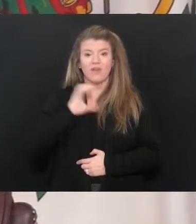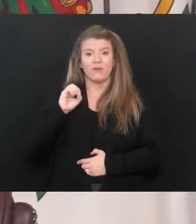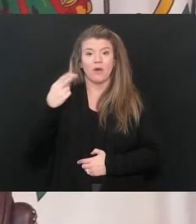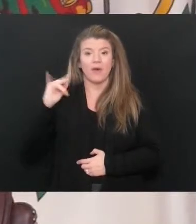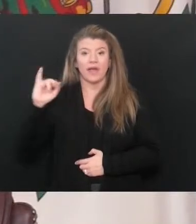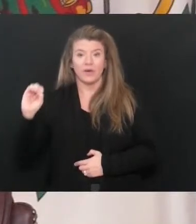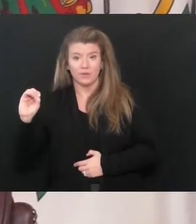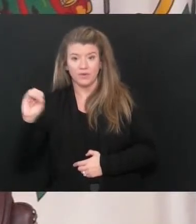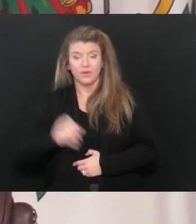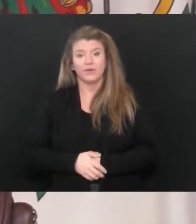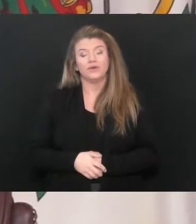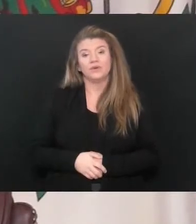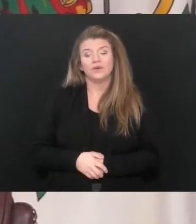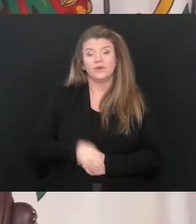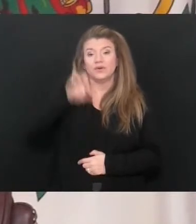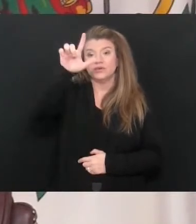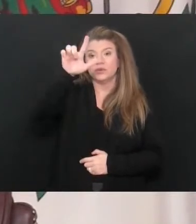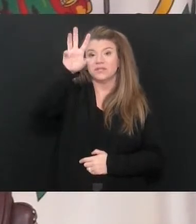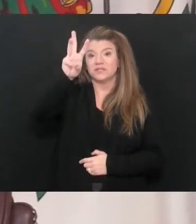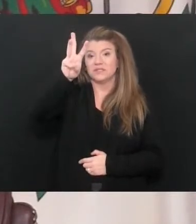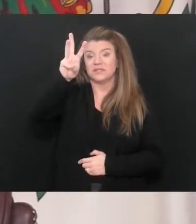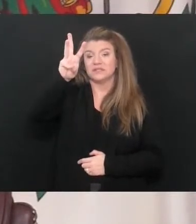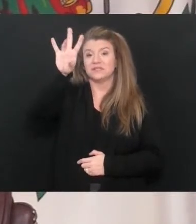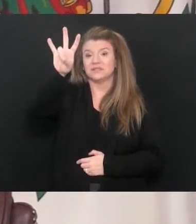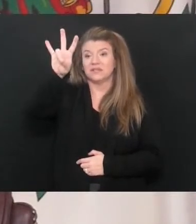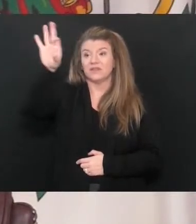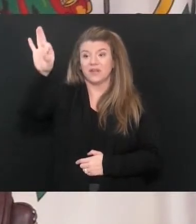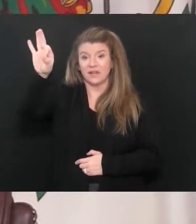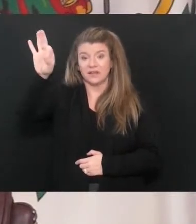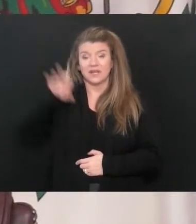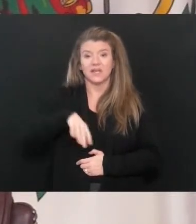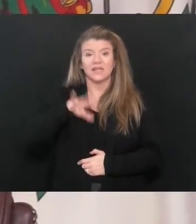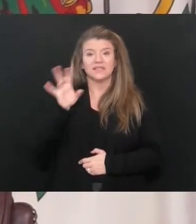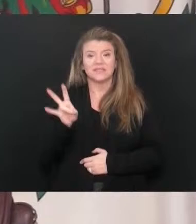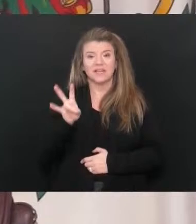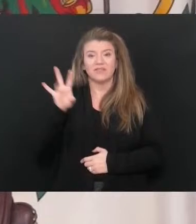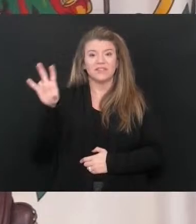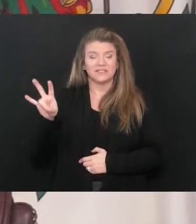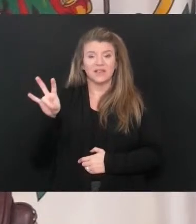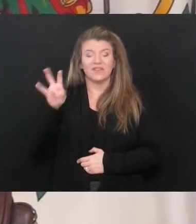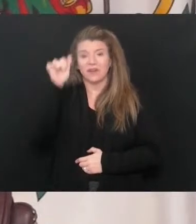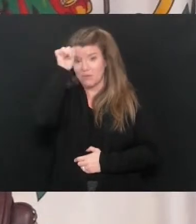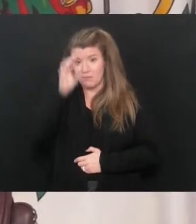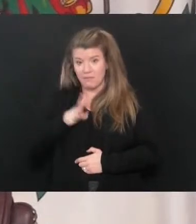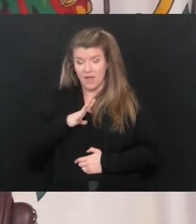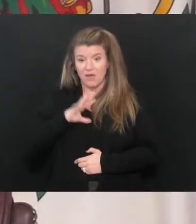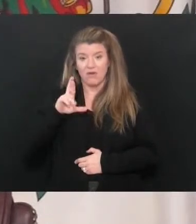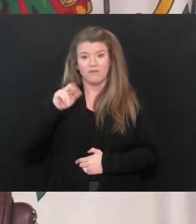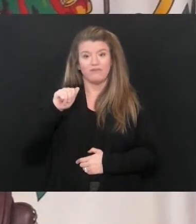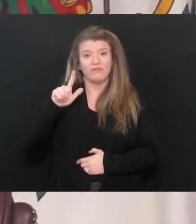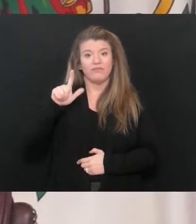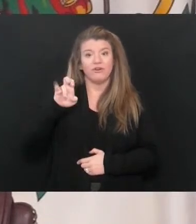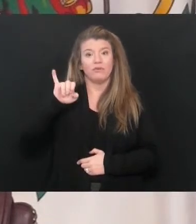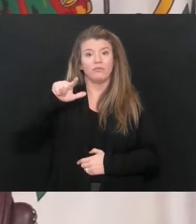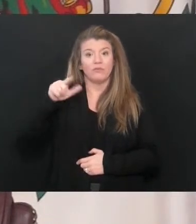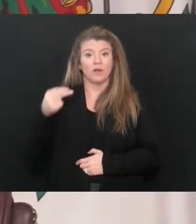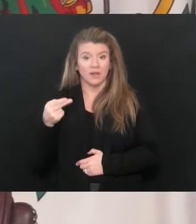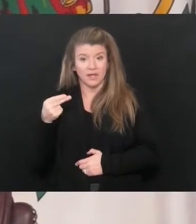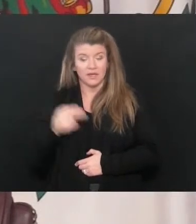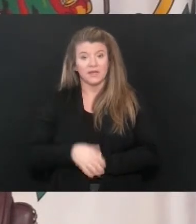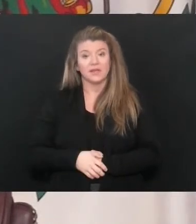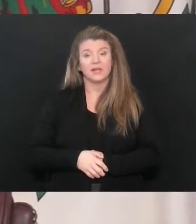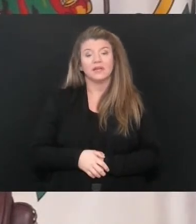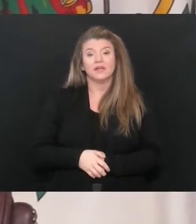Ohio County. Our 2,679th death is a 77-year-old male from Raleigh County.